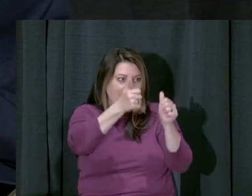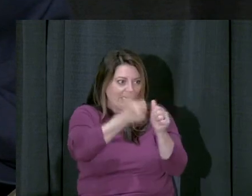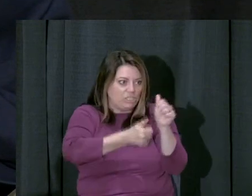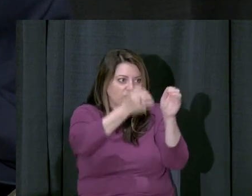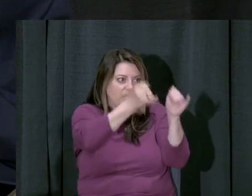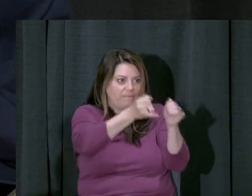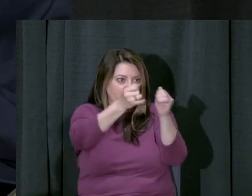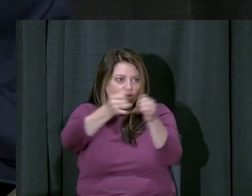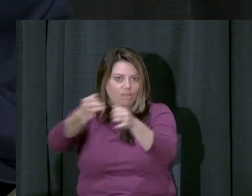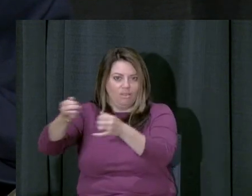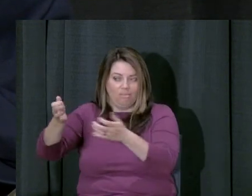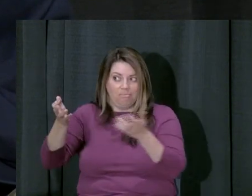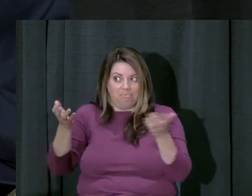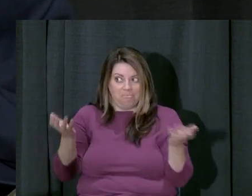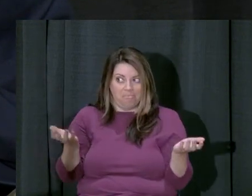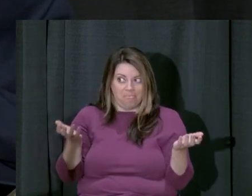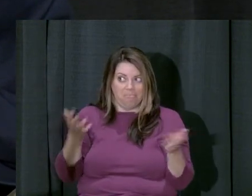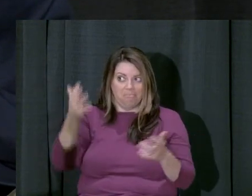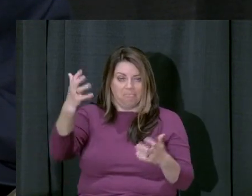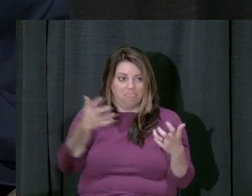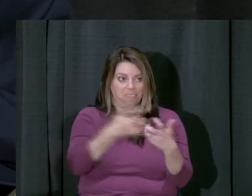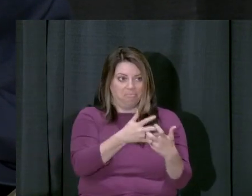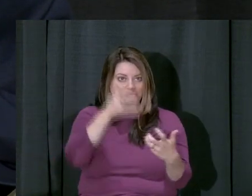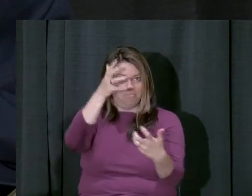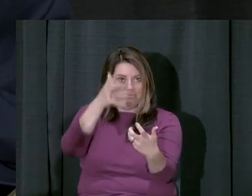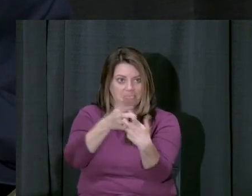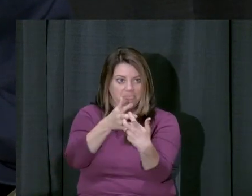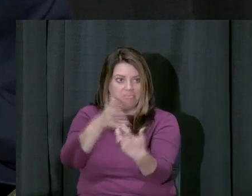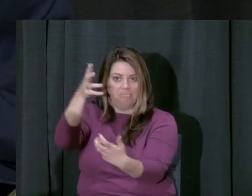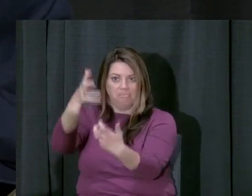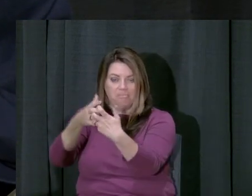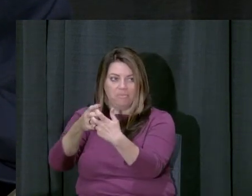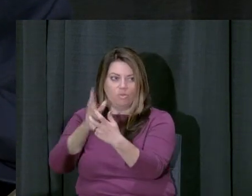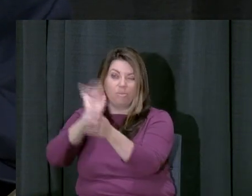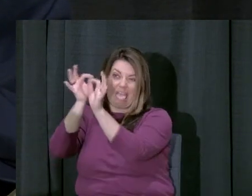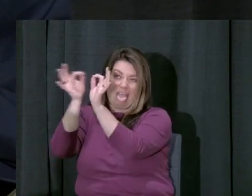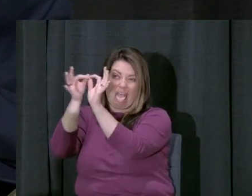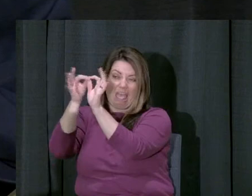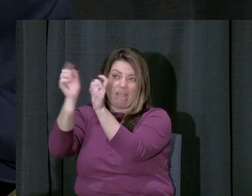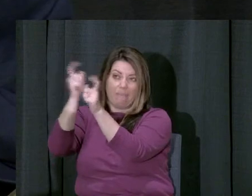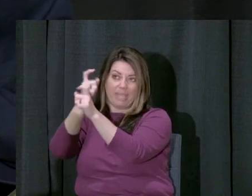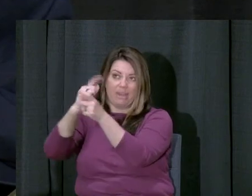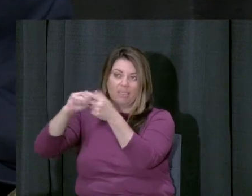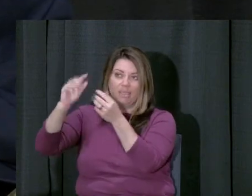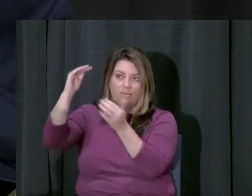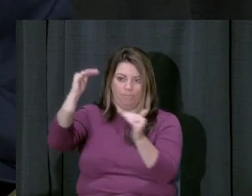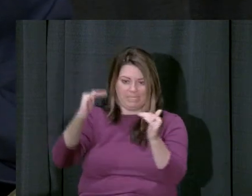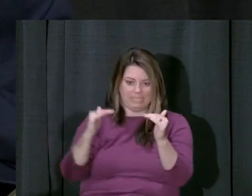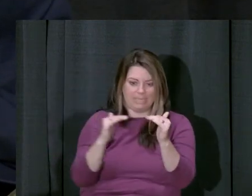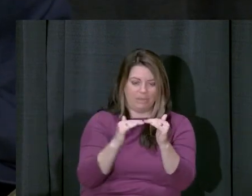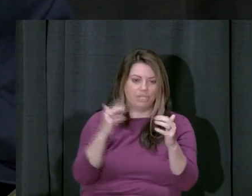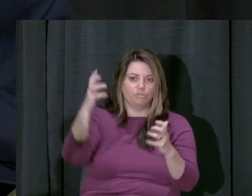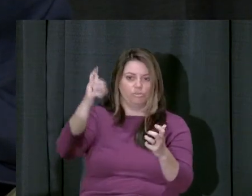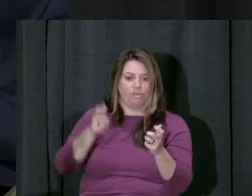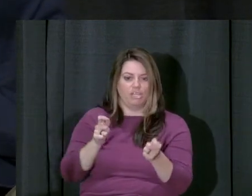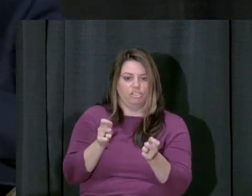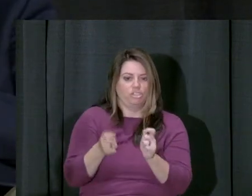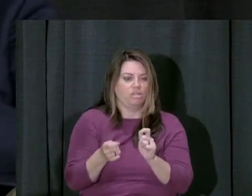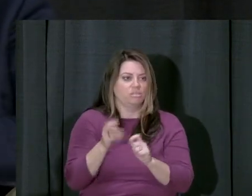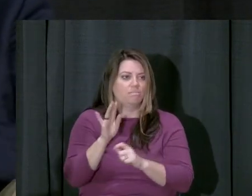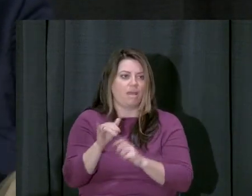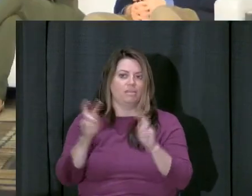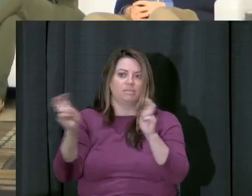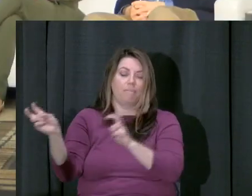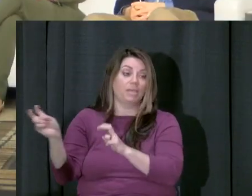Right. And it actually can be down here till they understand it and then up so that they could actually adjust by topic. So